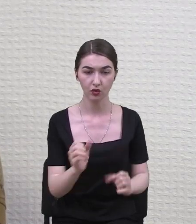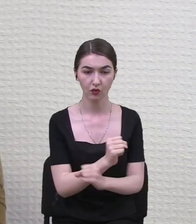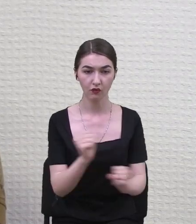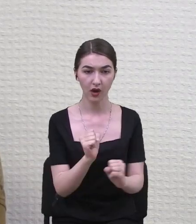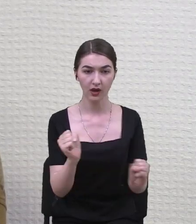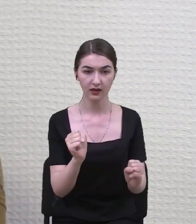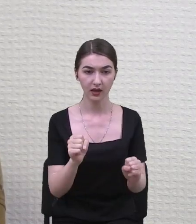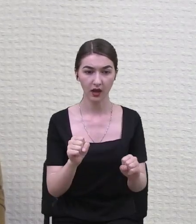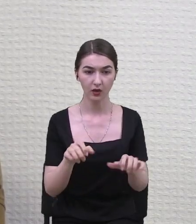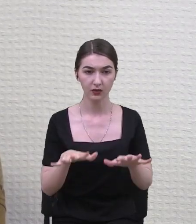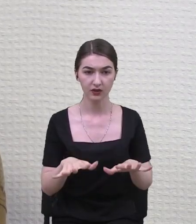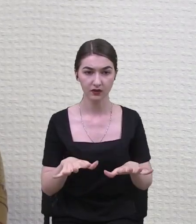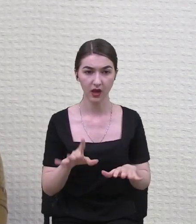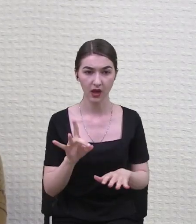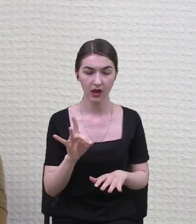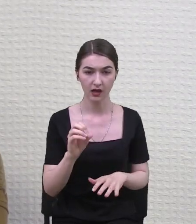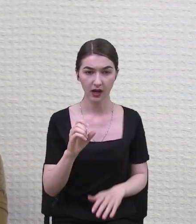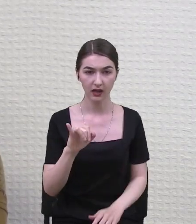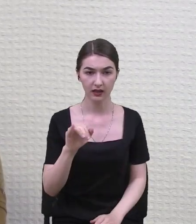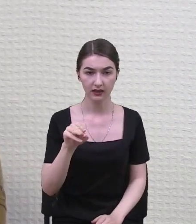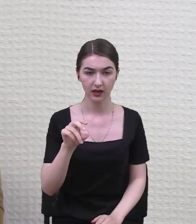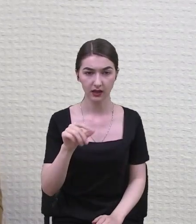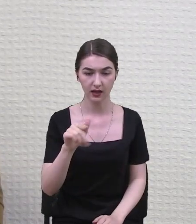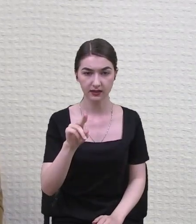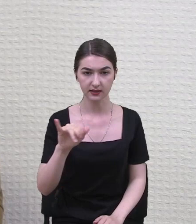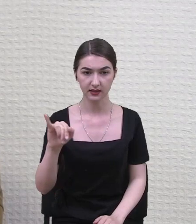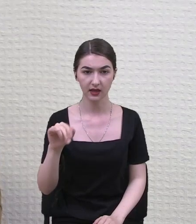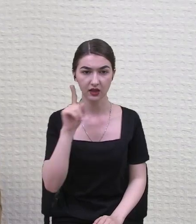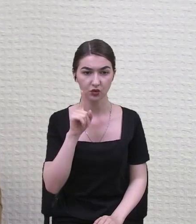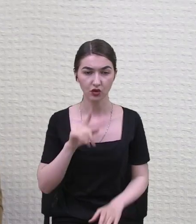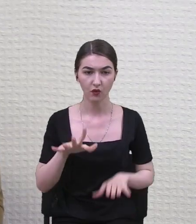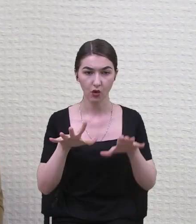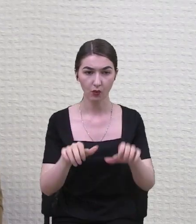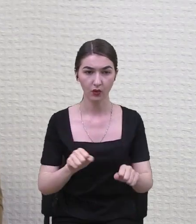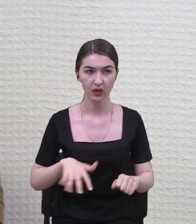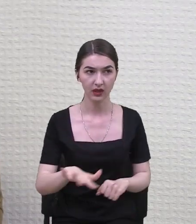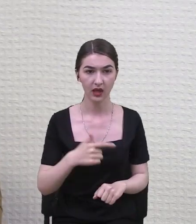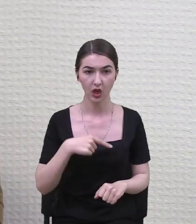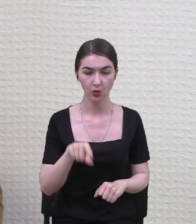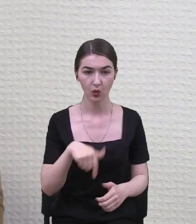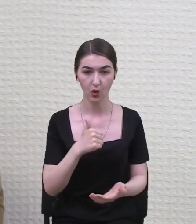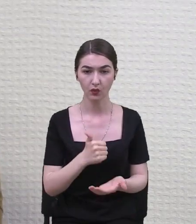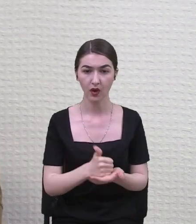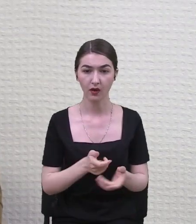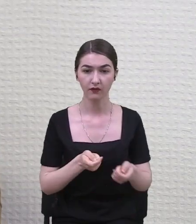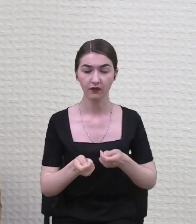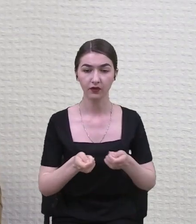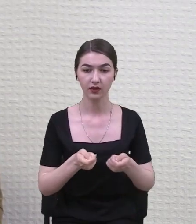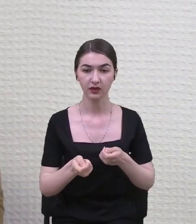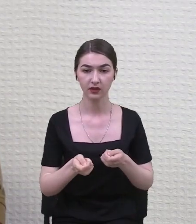So I was chairing the Breakout Room 3, which was dedicated to the newly created